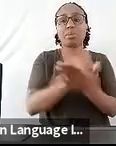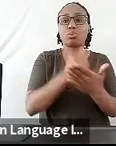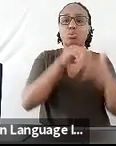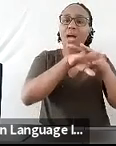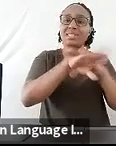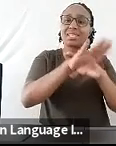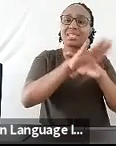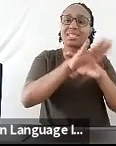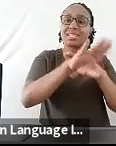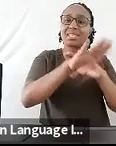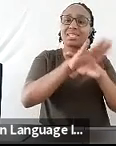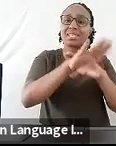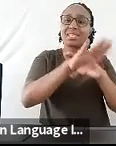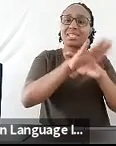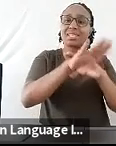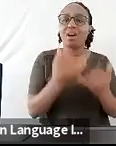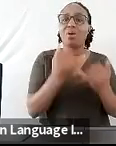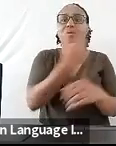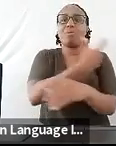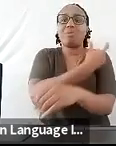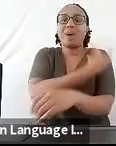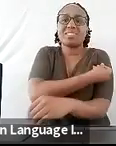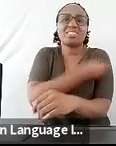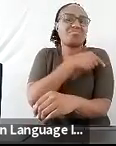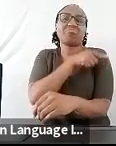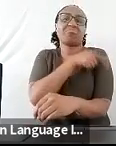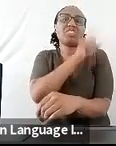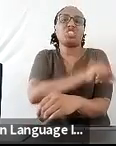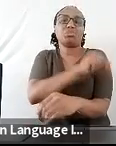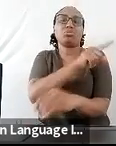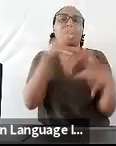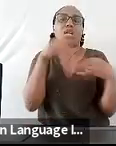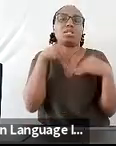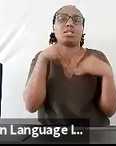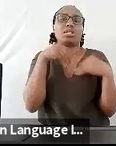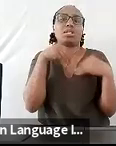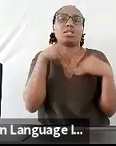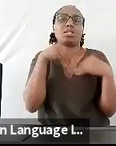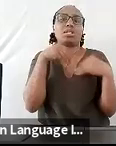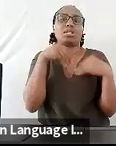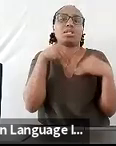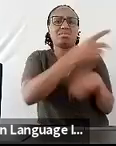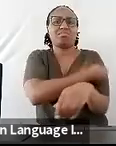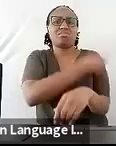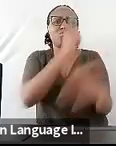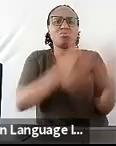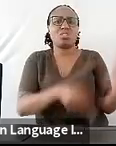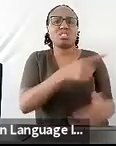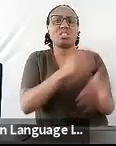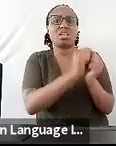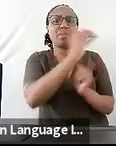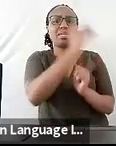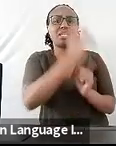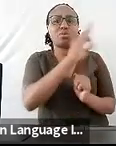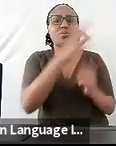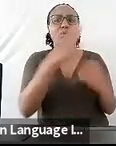you're taking, we're not accepting, this country of yours, you've not even vaccinated X% of your population, mm-hmm. so we won't let you in. So you can just